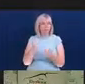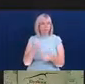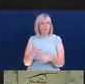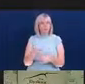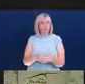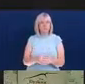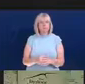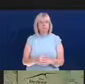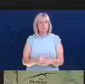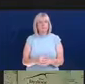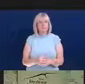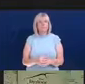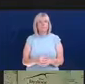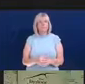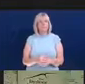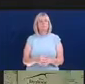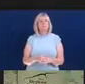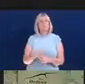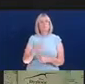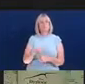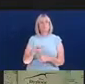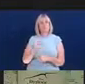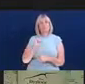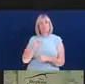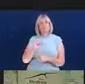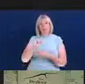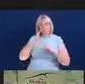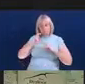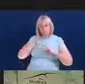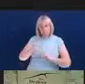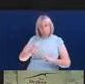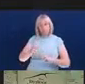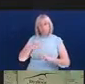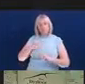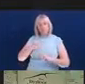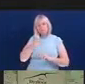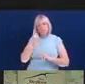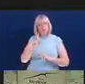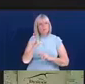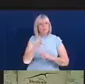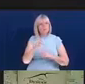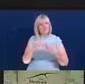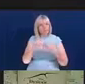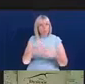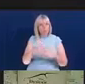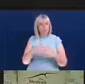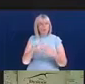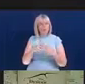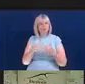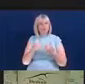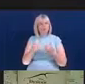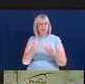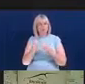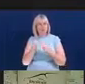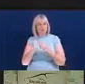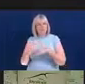And from there, you then start to get to understand what equipment you need, what reasonable adjustments can be put in place. And that's when